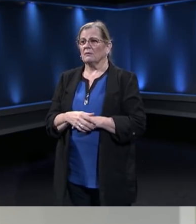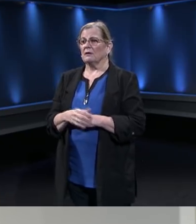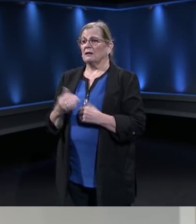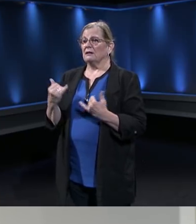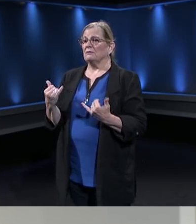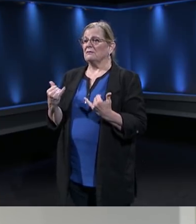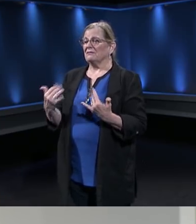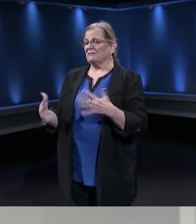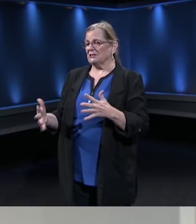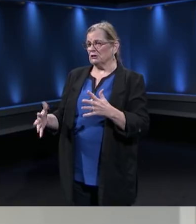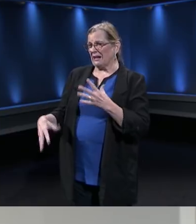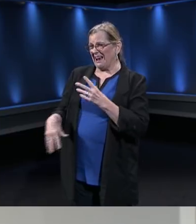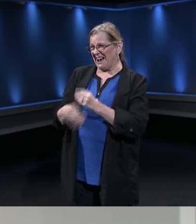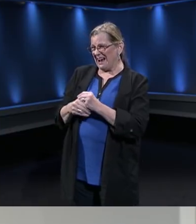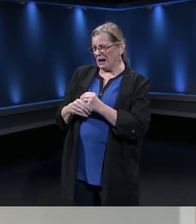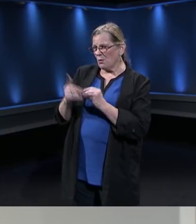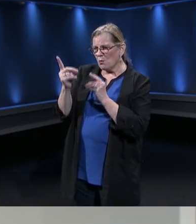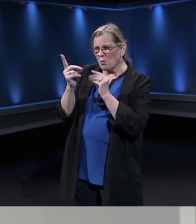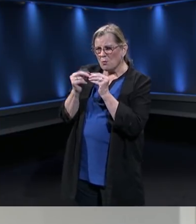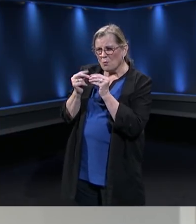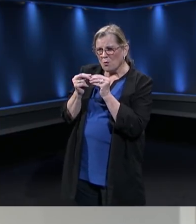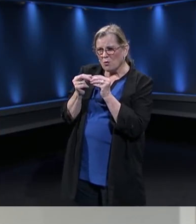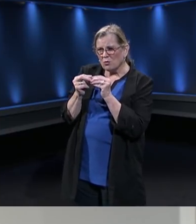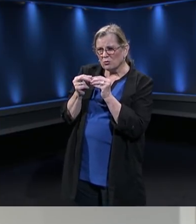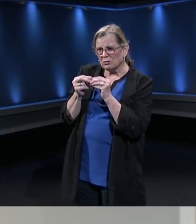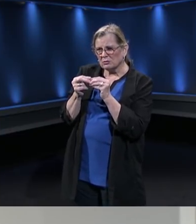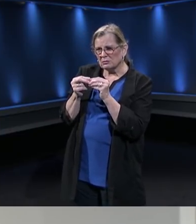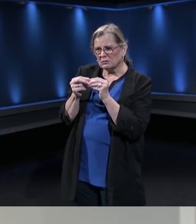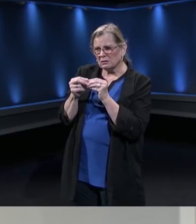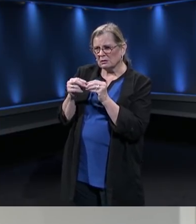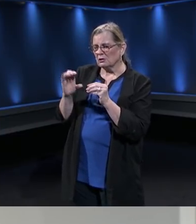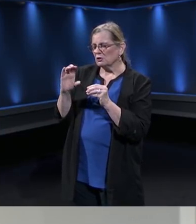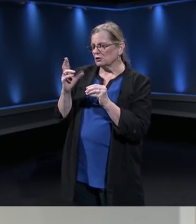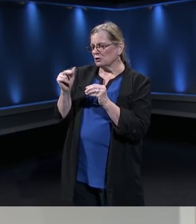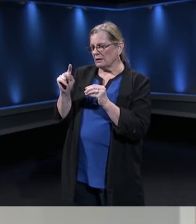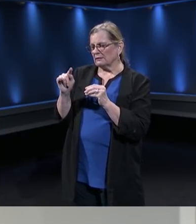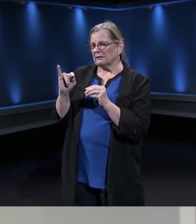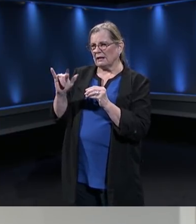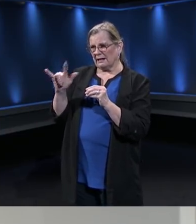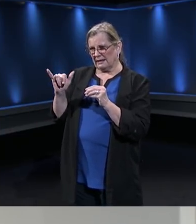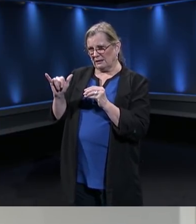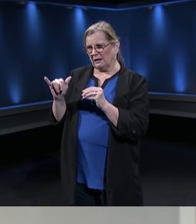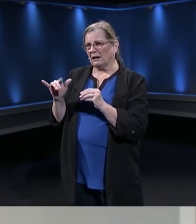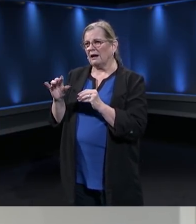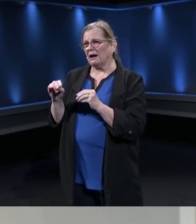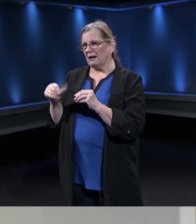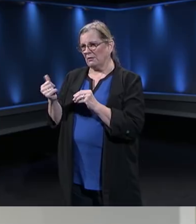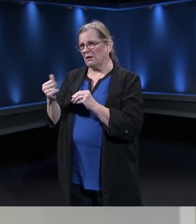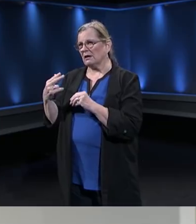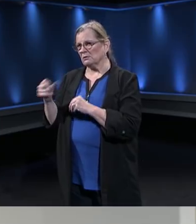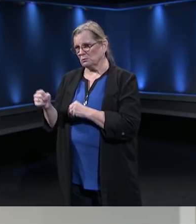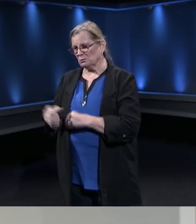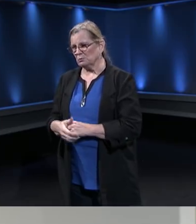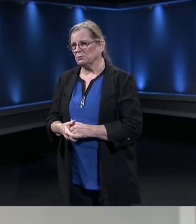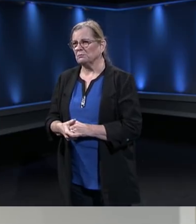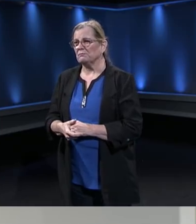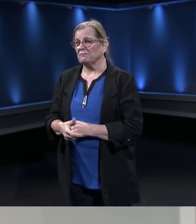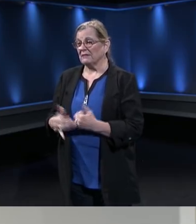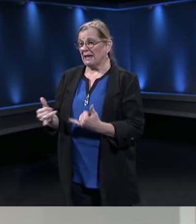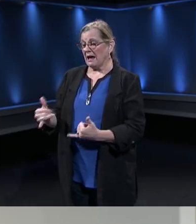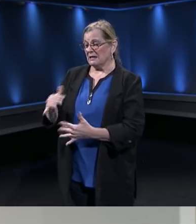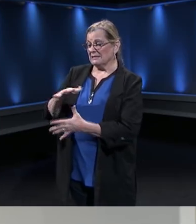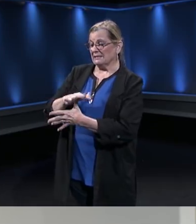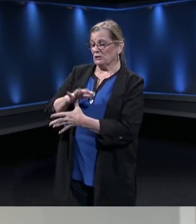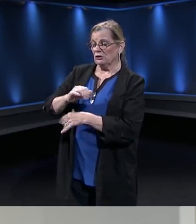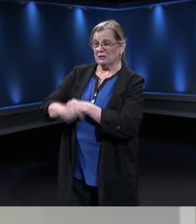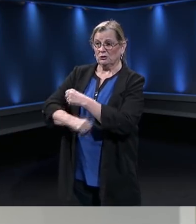one of the schools at Chantilly and extended it to 2 additional high schools. And for our seniors this year in September,